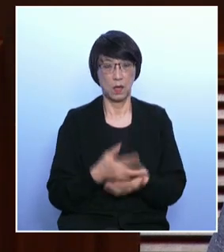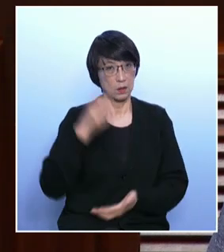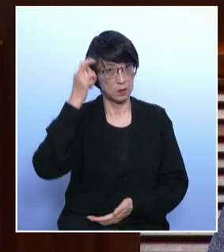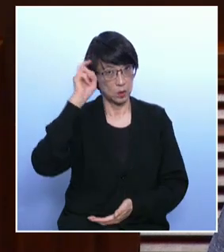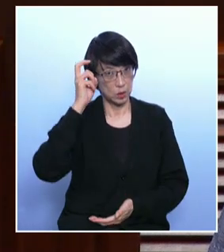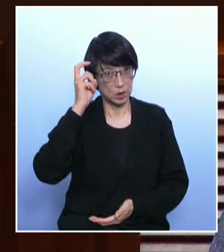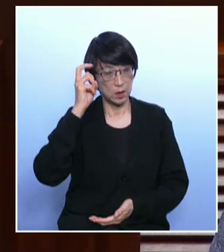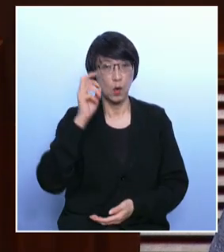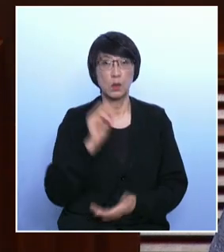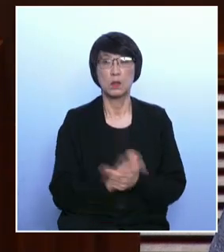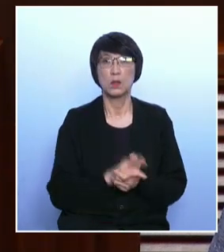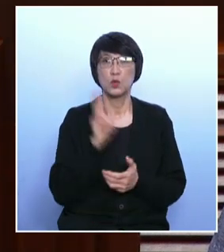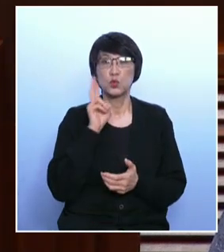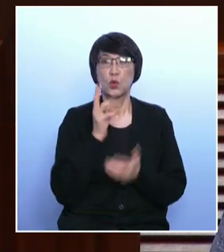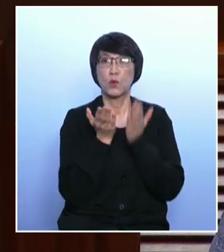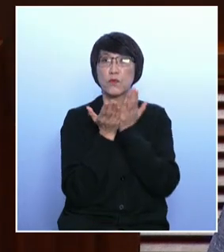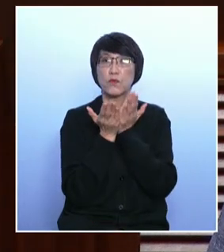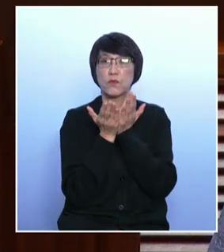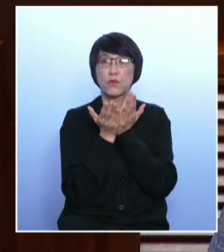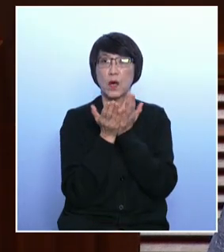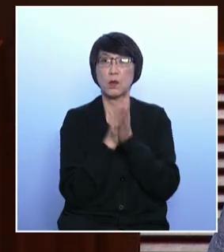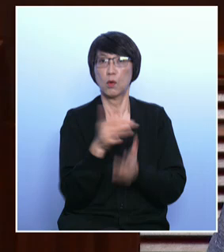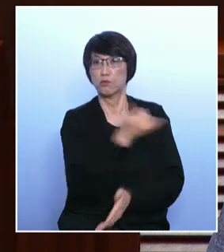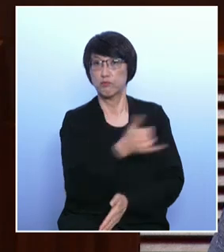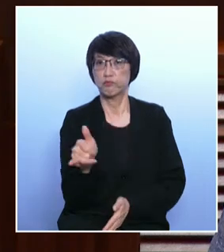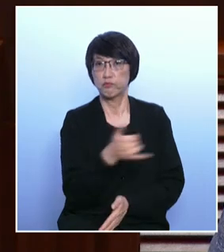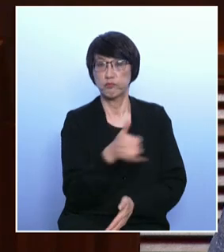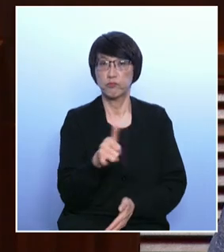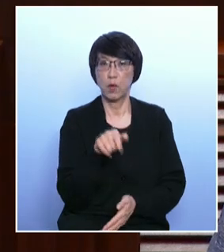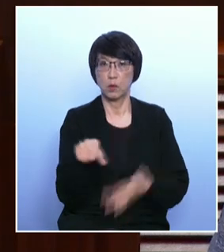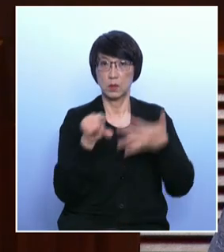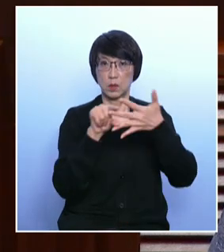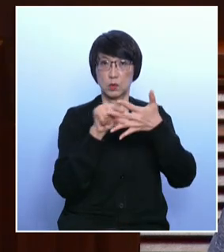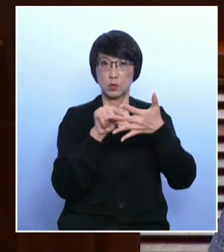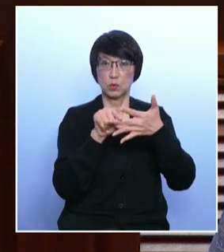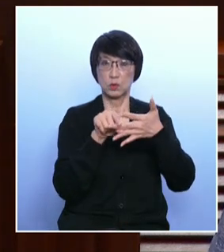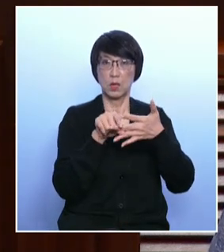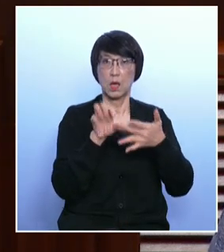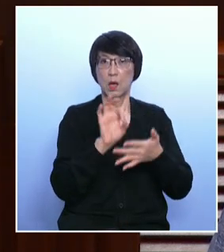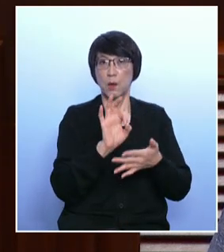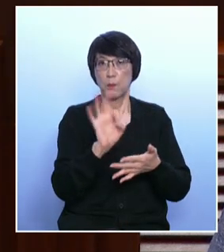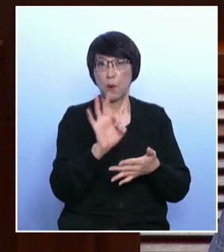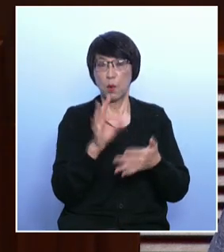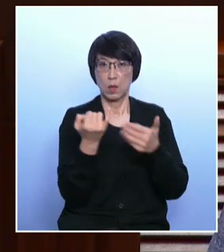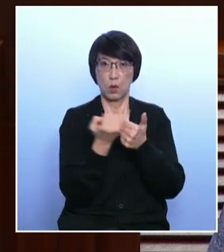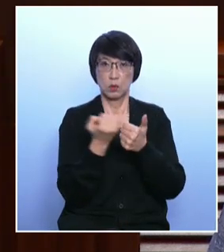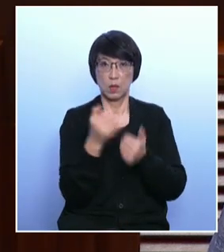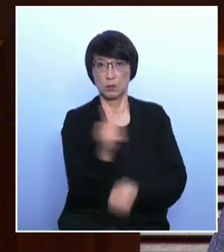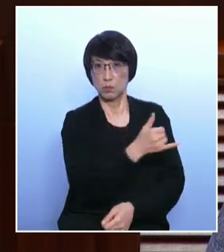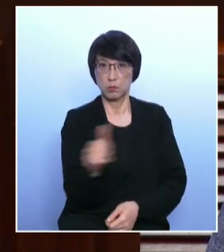to connect in different places, but after all, you'll have to study the situation more.